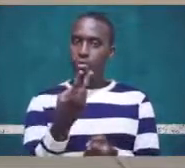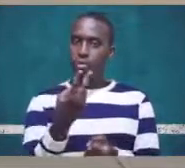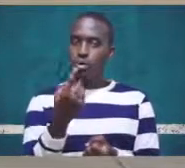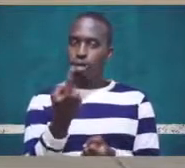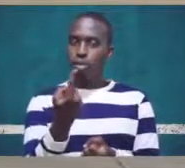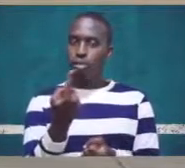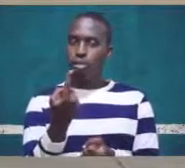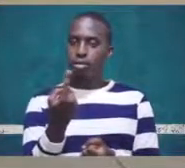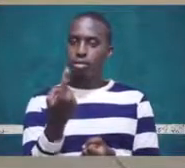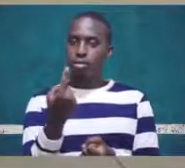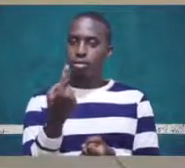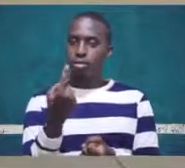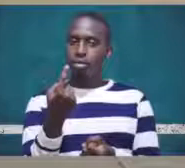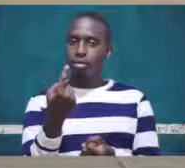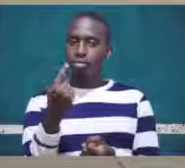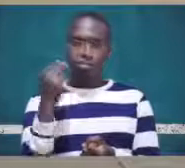1,260,000.